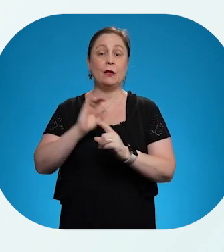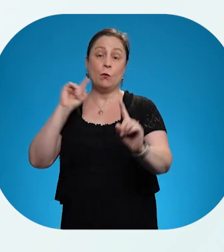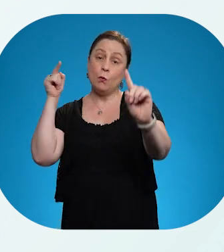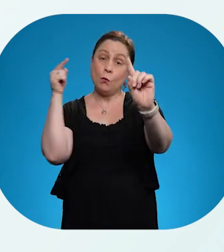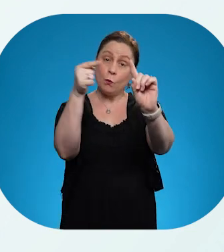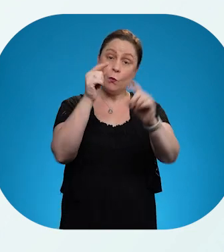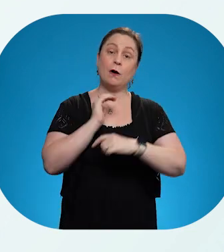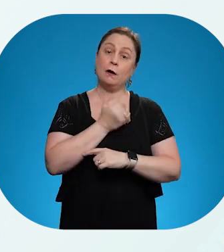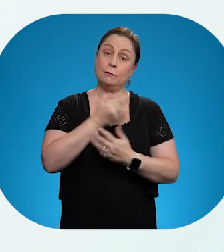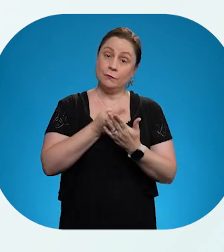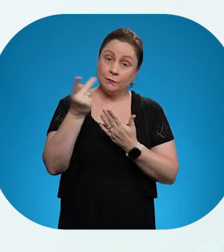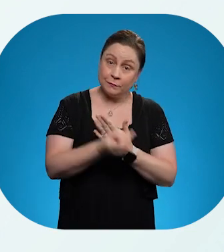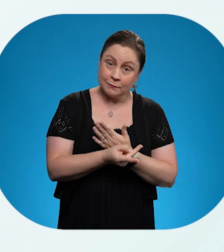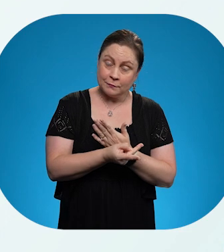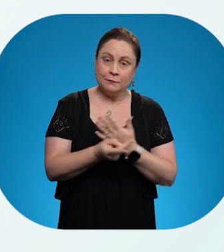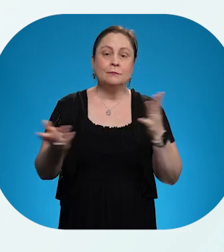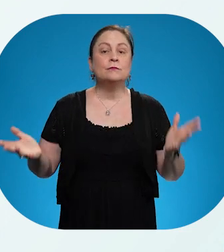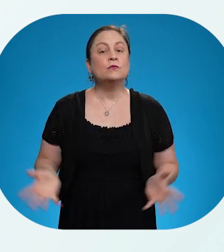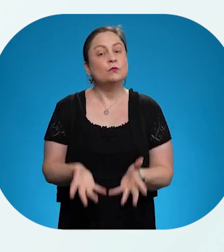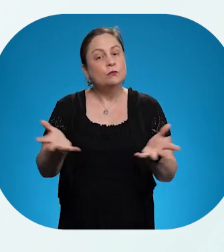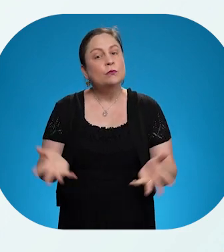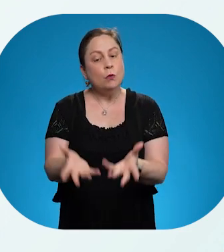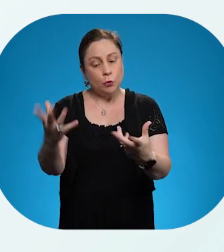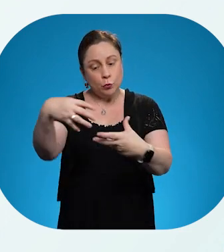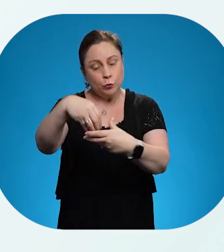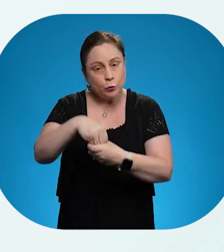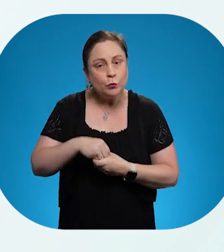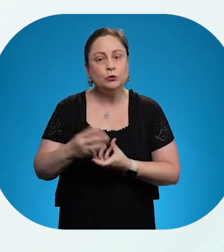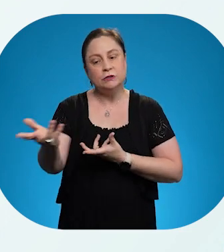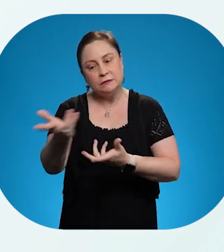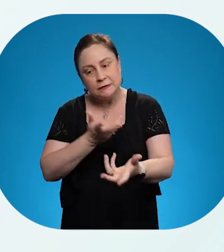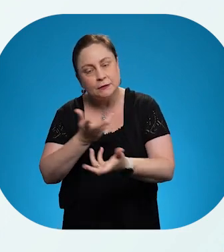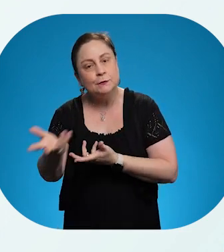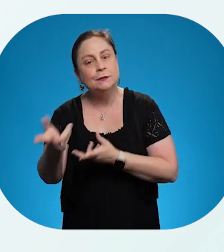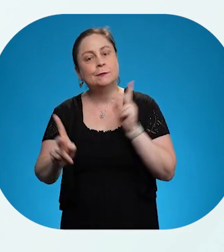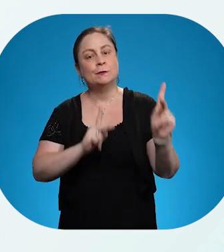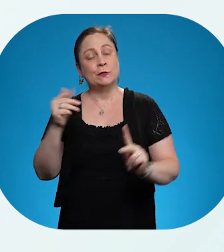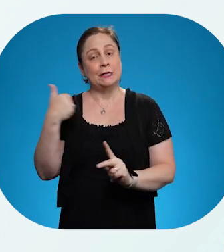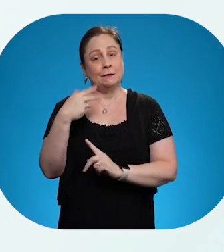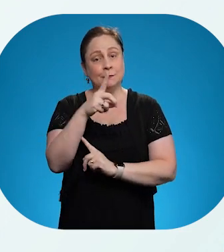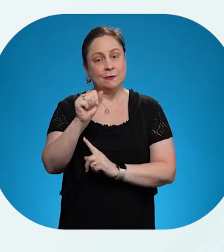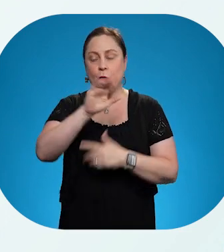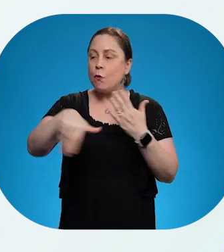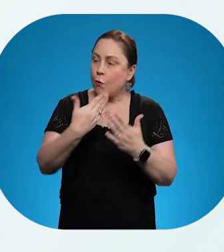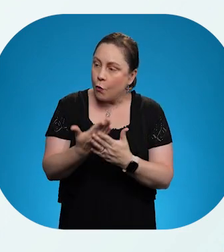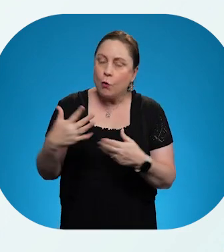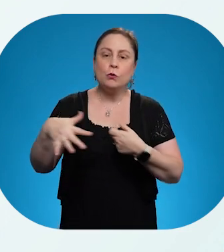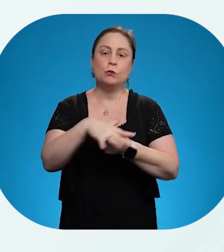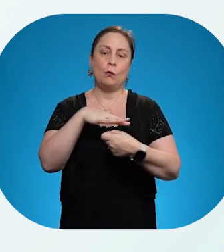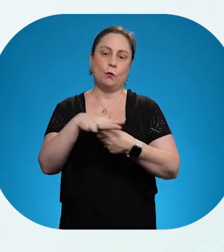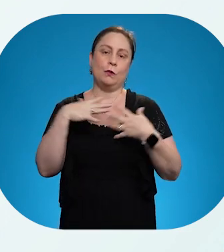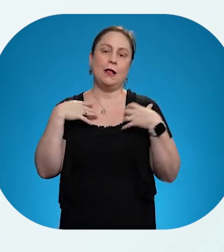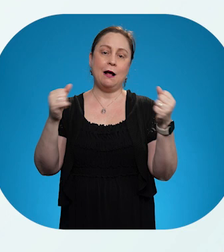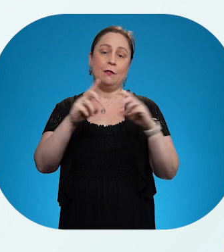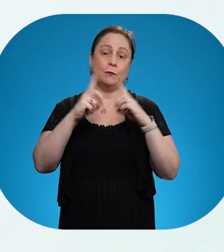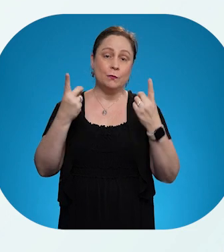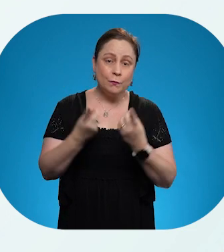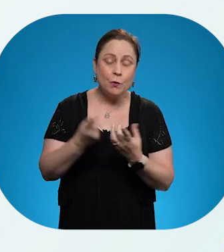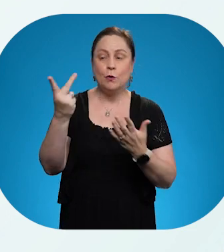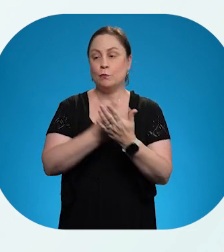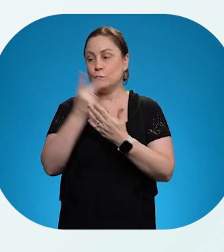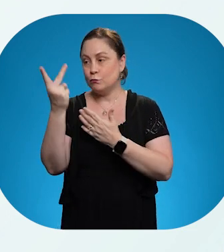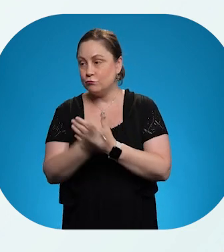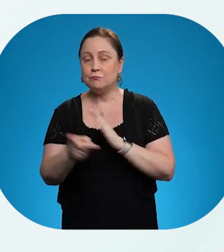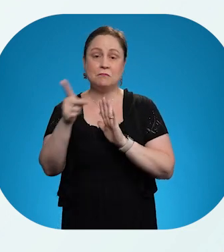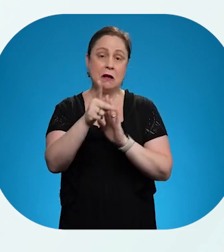overall goal of our program is to promote the inclusion and engagement of people with disabilities in all local health department programs, policies,